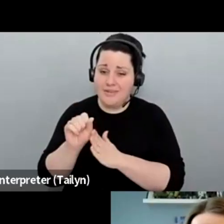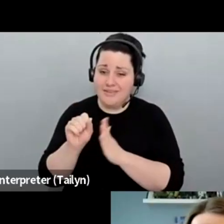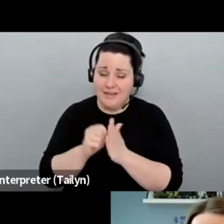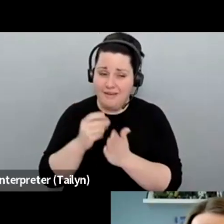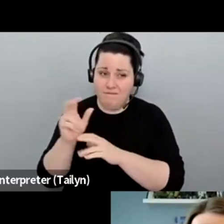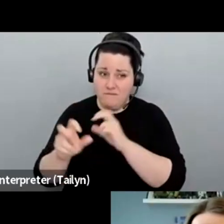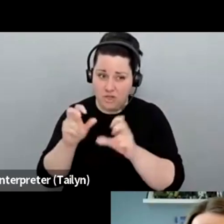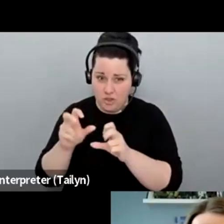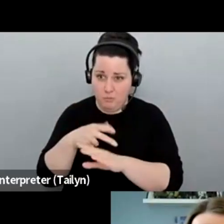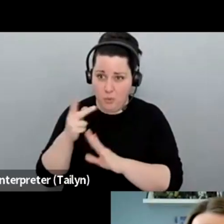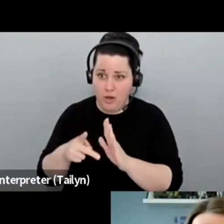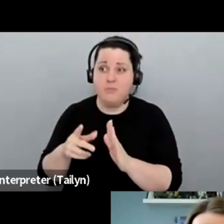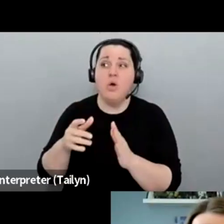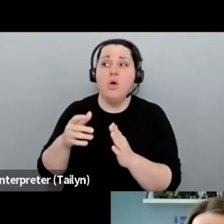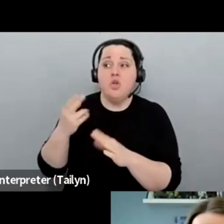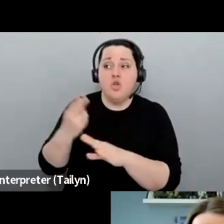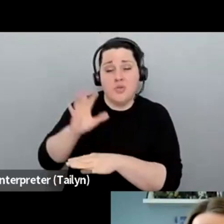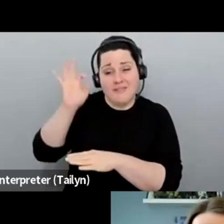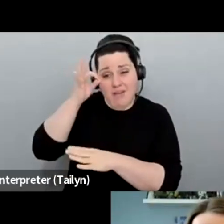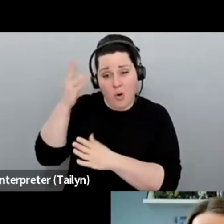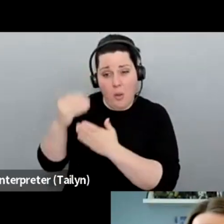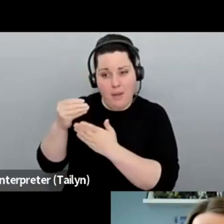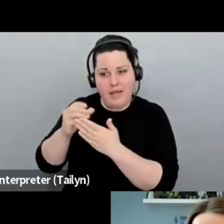with federal dollars are being impacted?